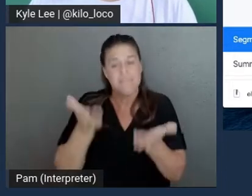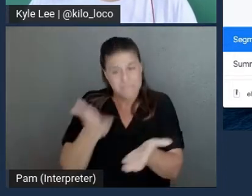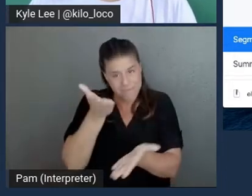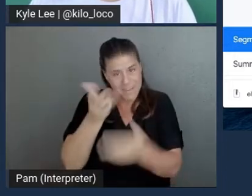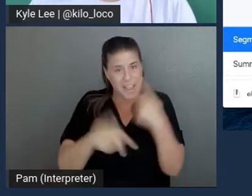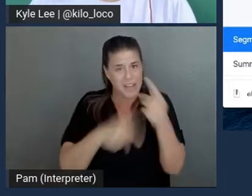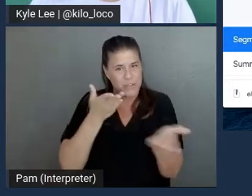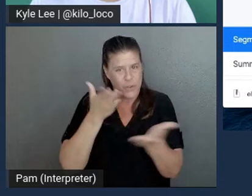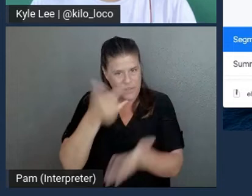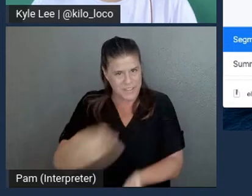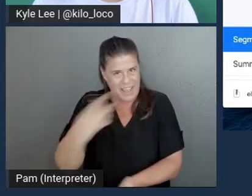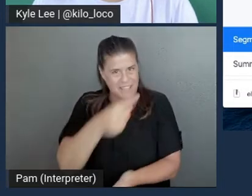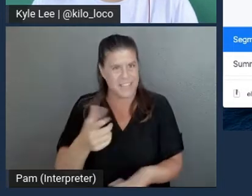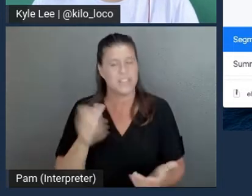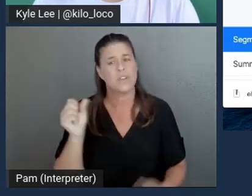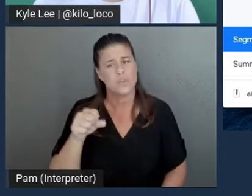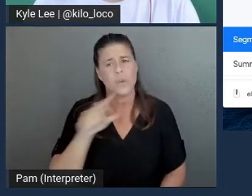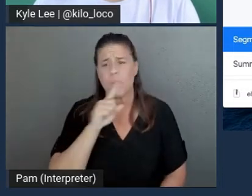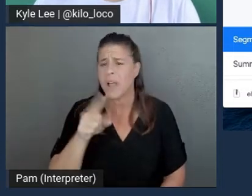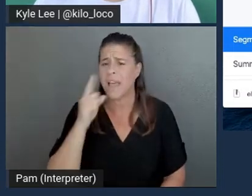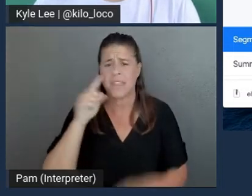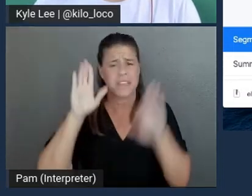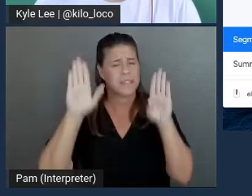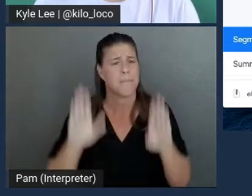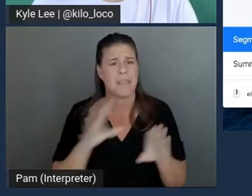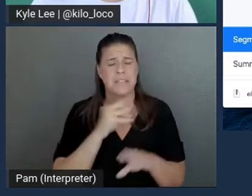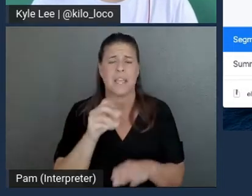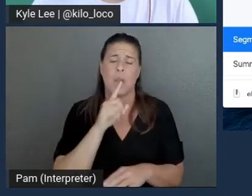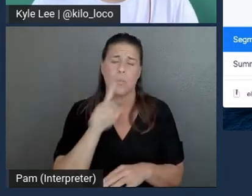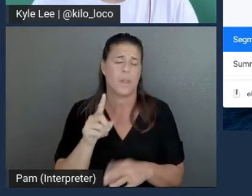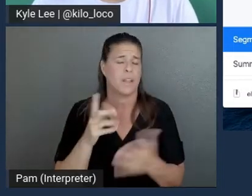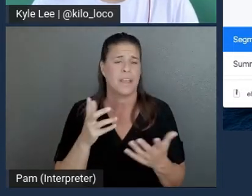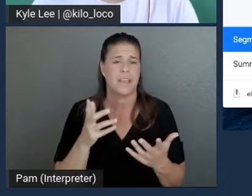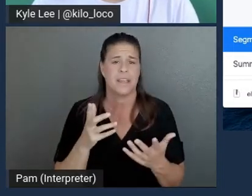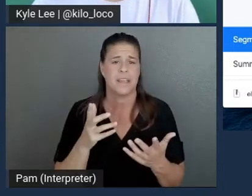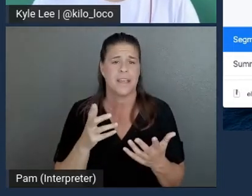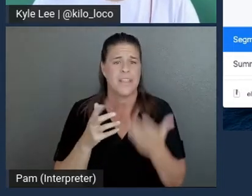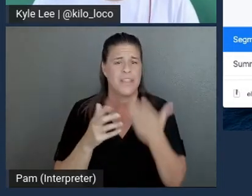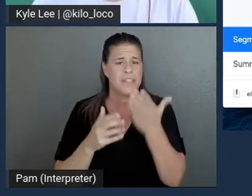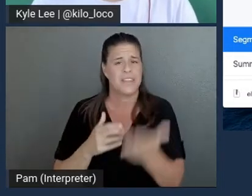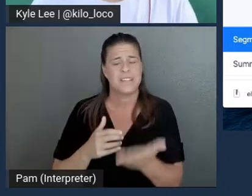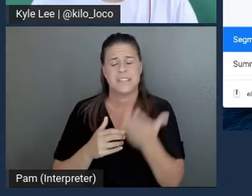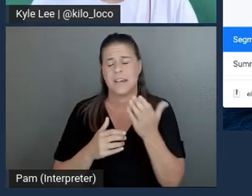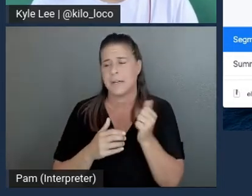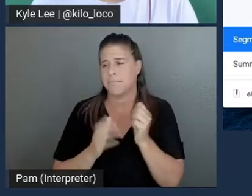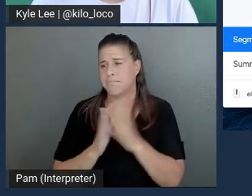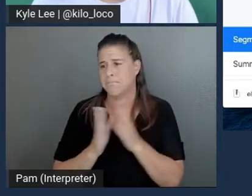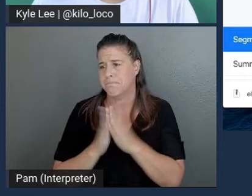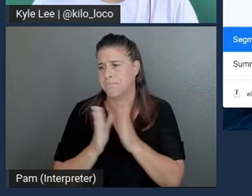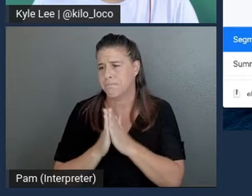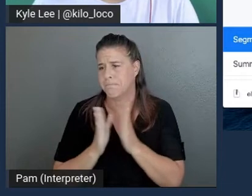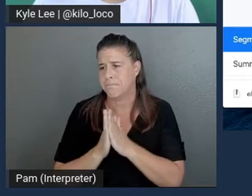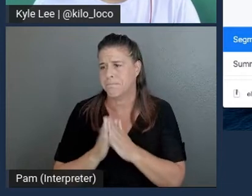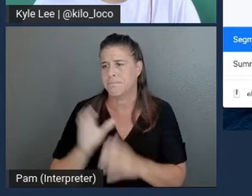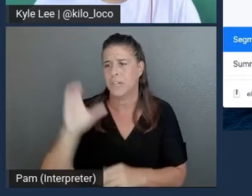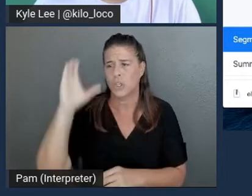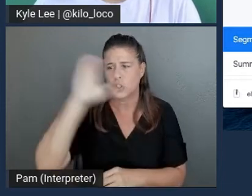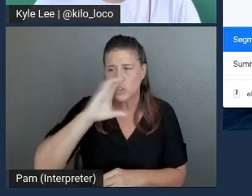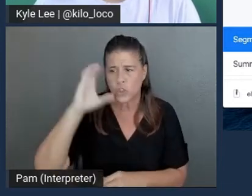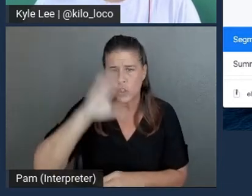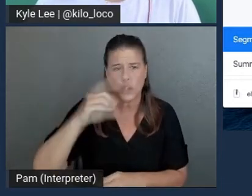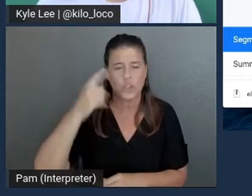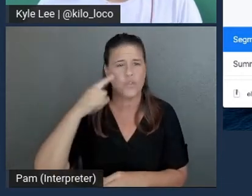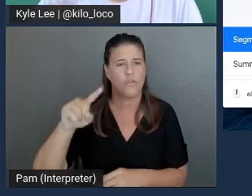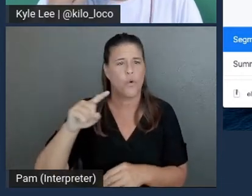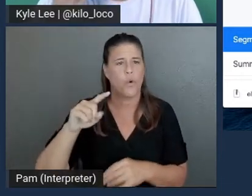out. So yeah, I think this is amazing. And especially like but this search for text and video.